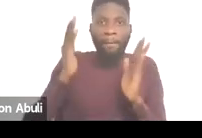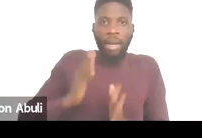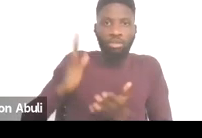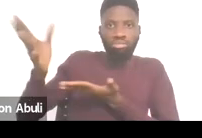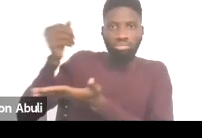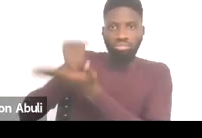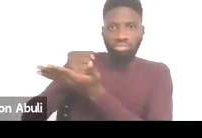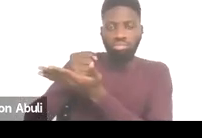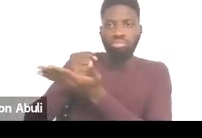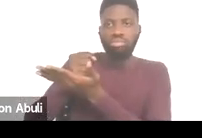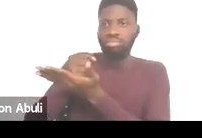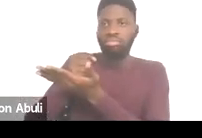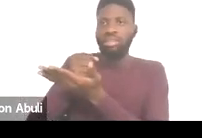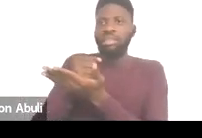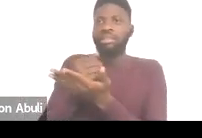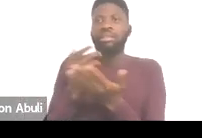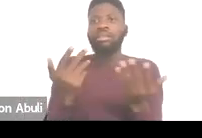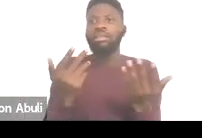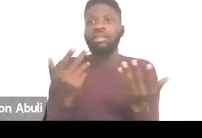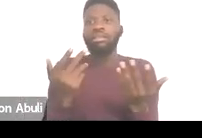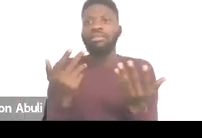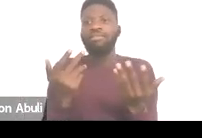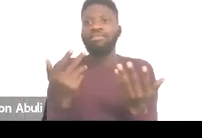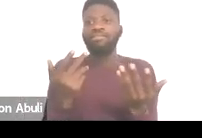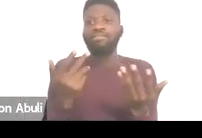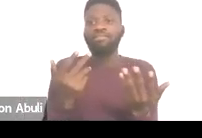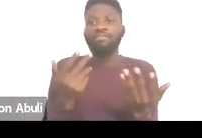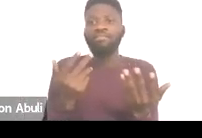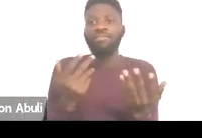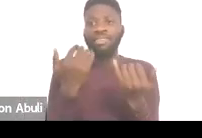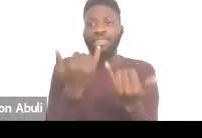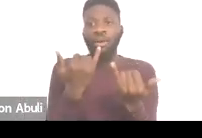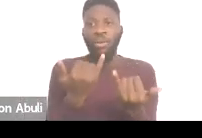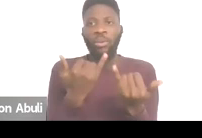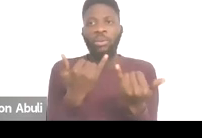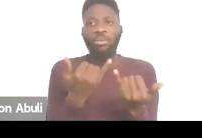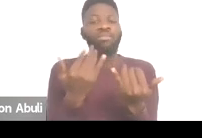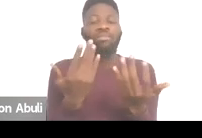aside from you you find out is less qualified than you are, maybe